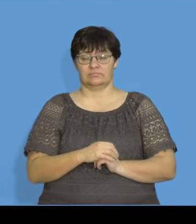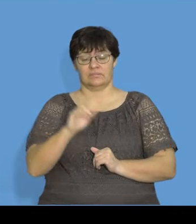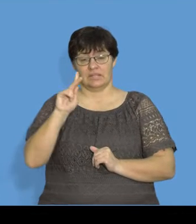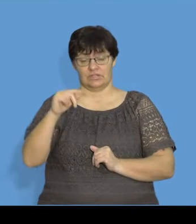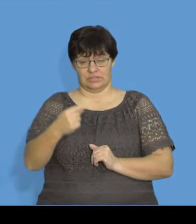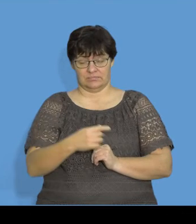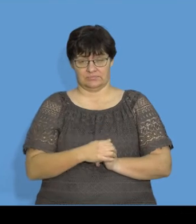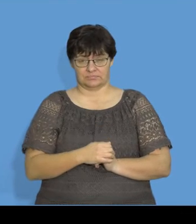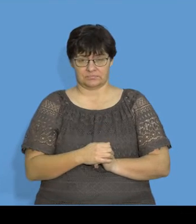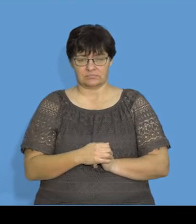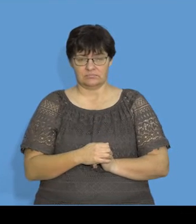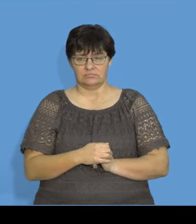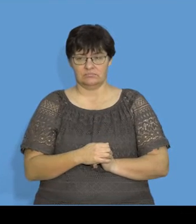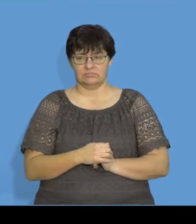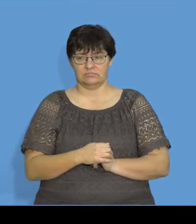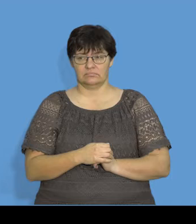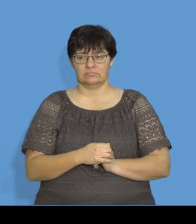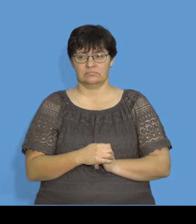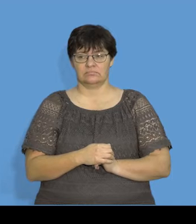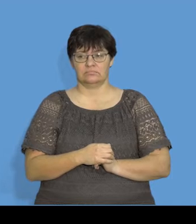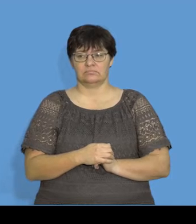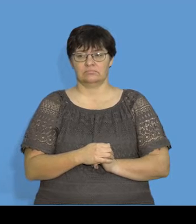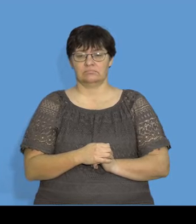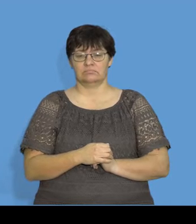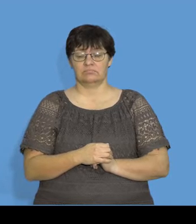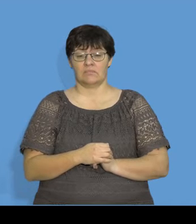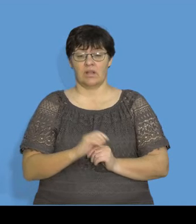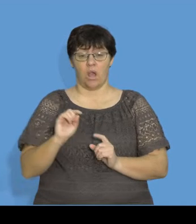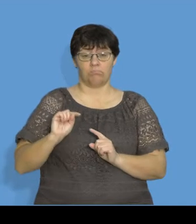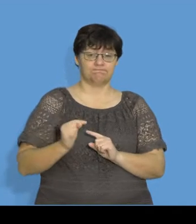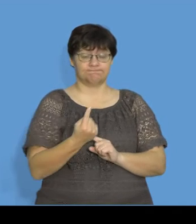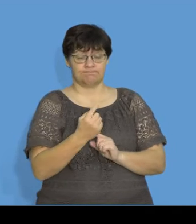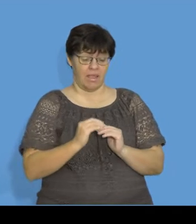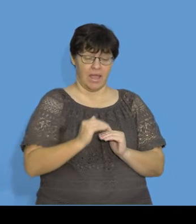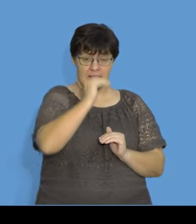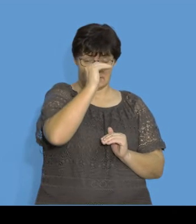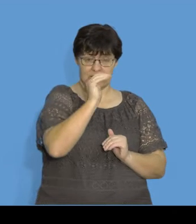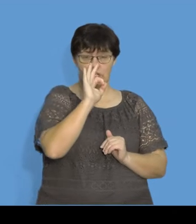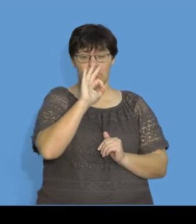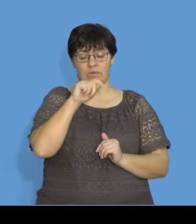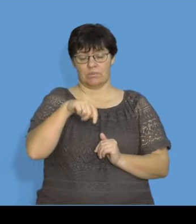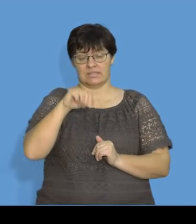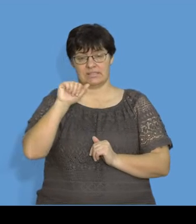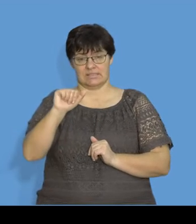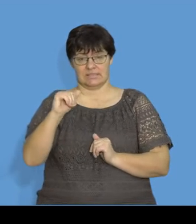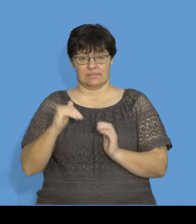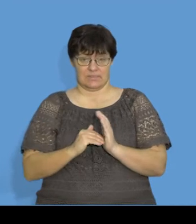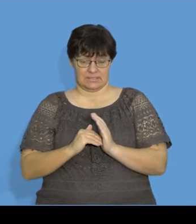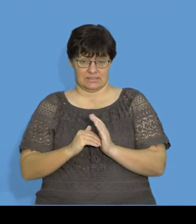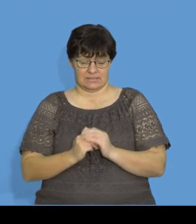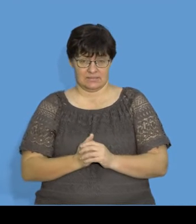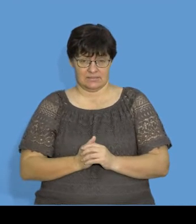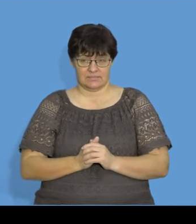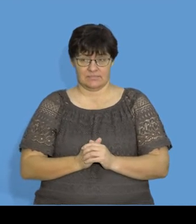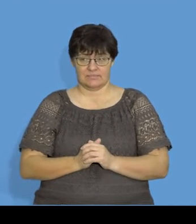So that's the tennis ball. The original height was 3.6